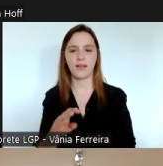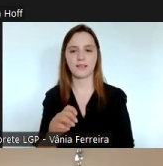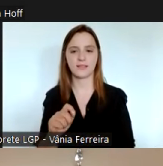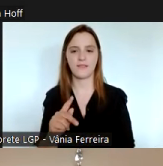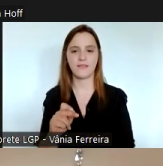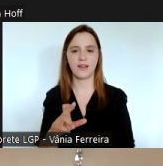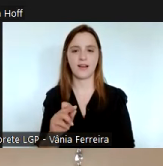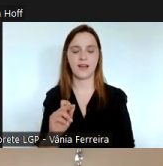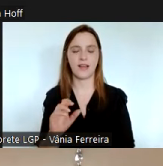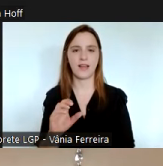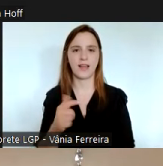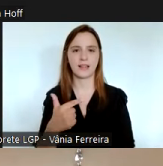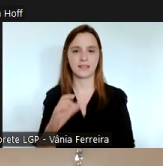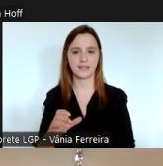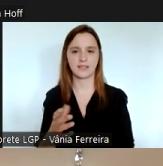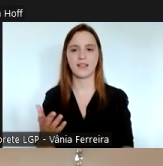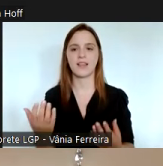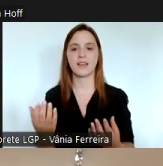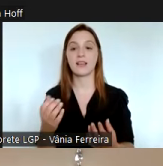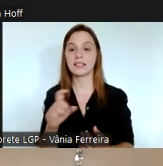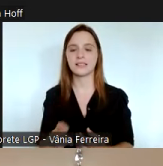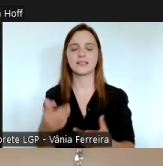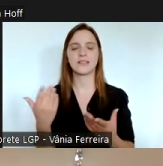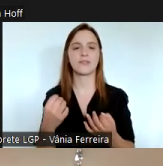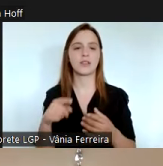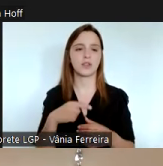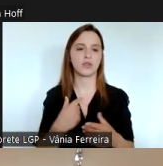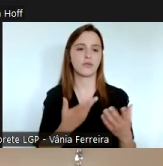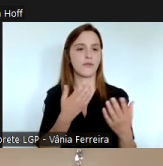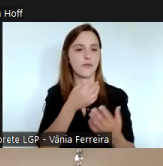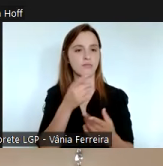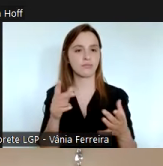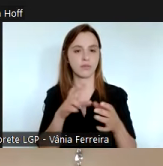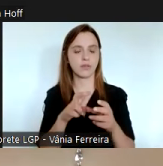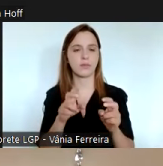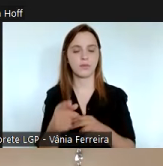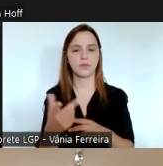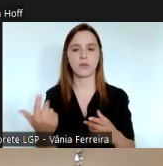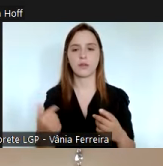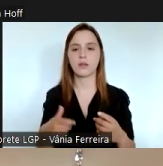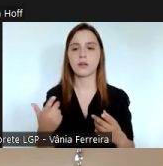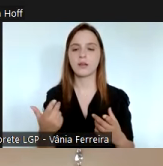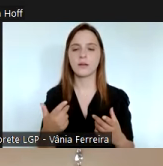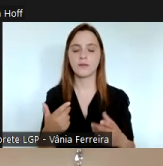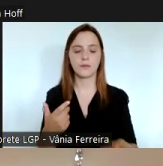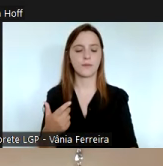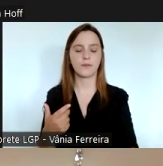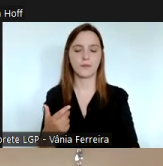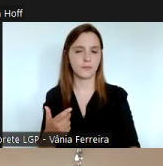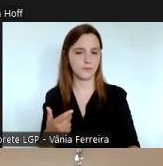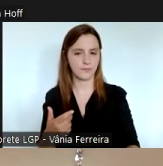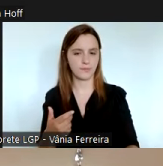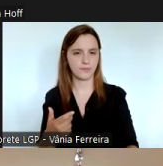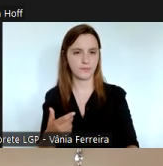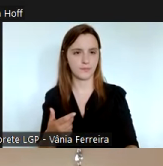the honor of representing ELSA Szeged in front of you today. We couldn't have imagined a more distinguished way to end our first year.